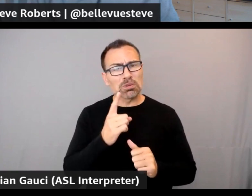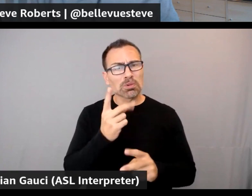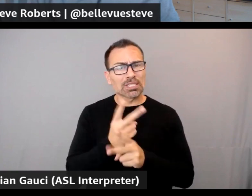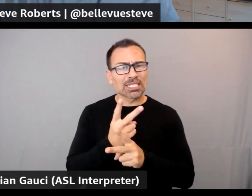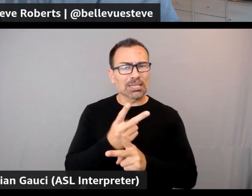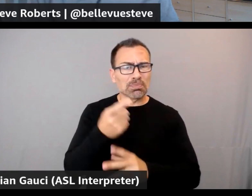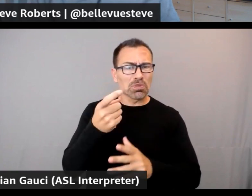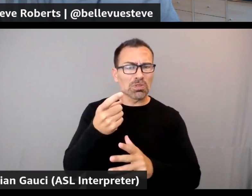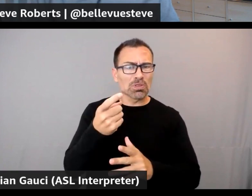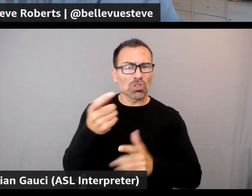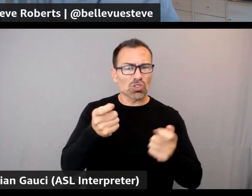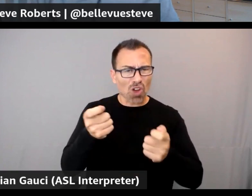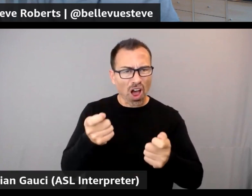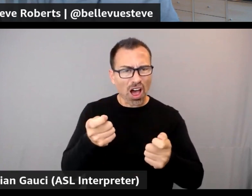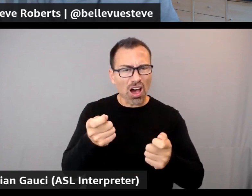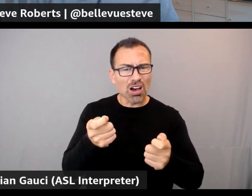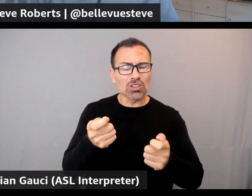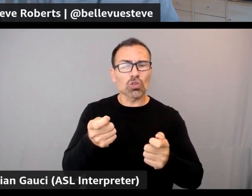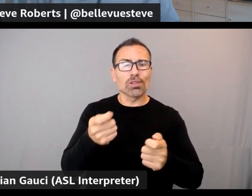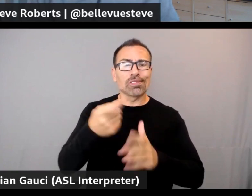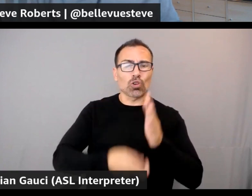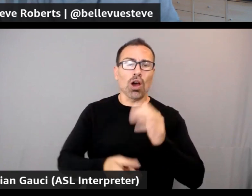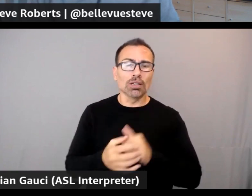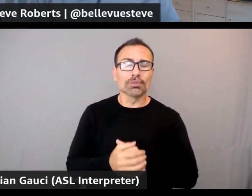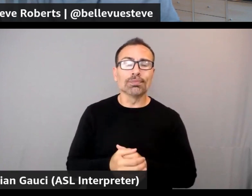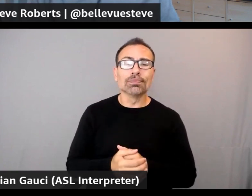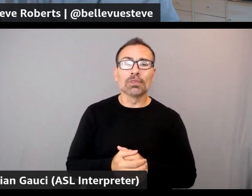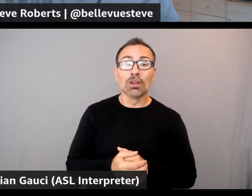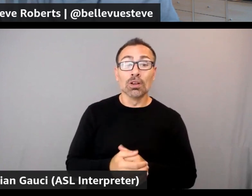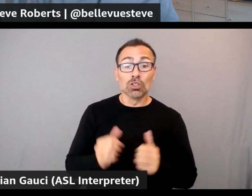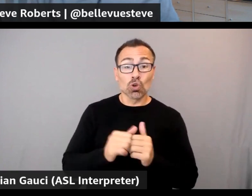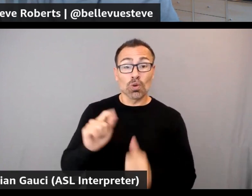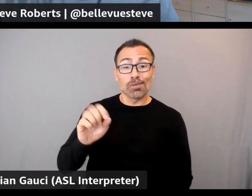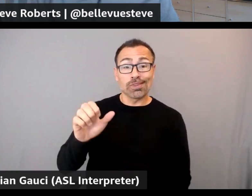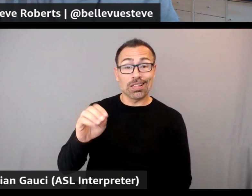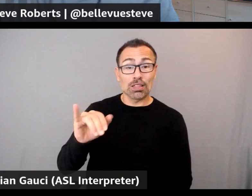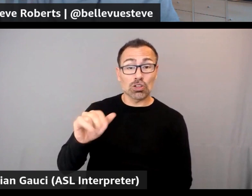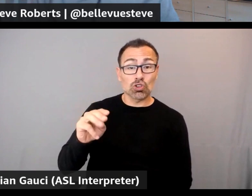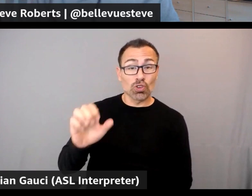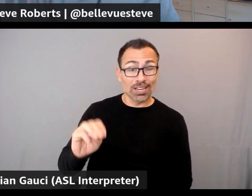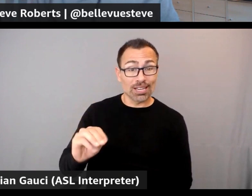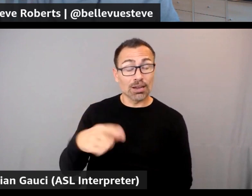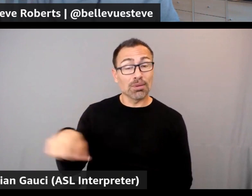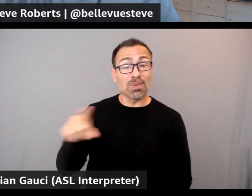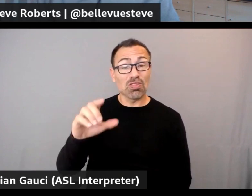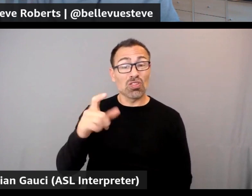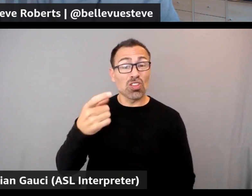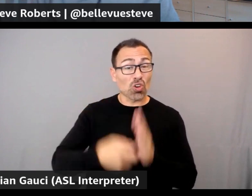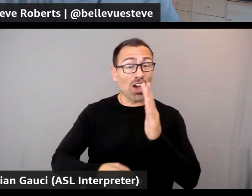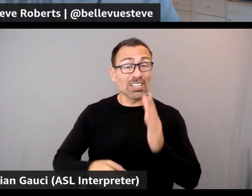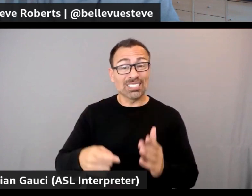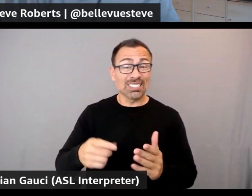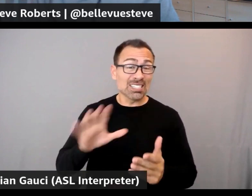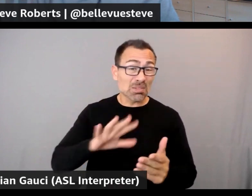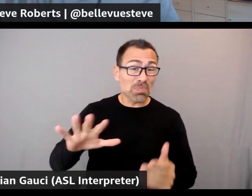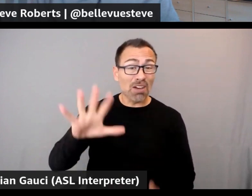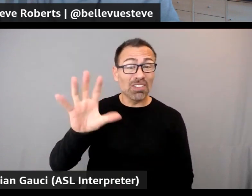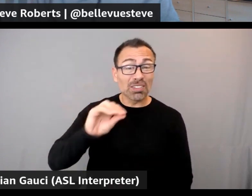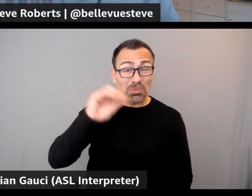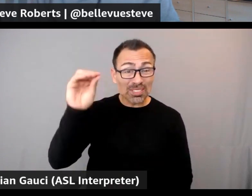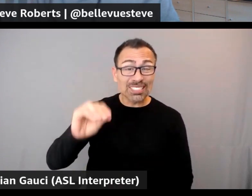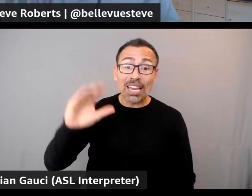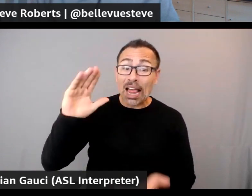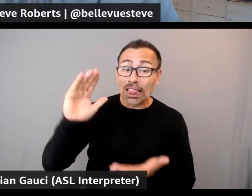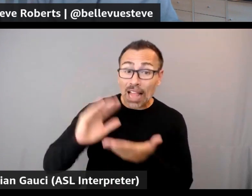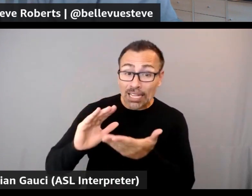control. So with Tranium, customers can get up to 50% lower cost to train. So if you take a model,